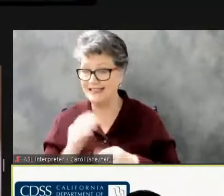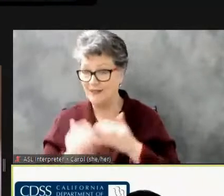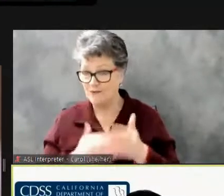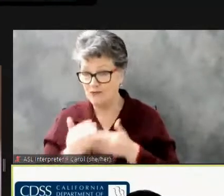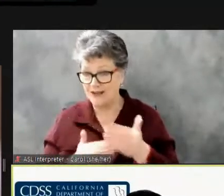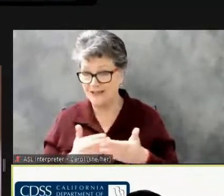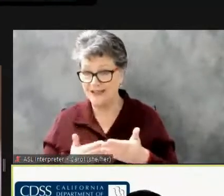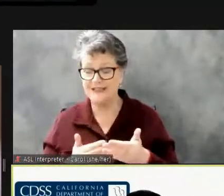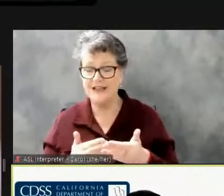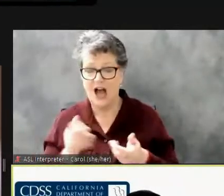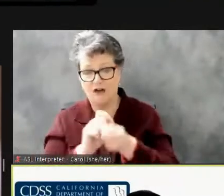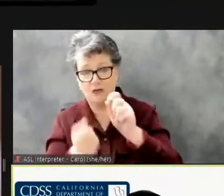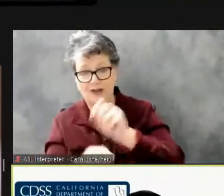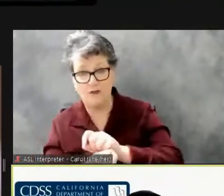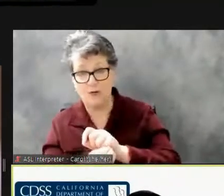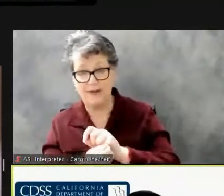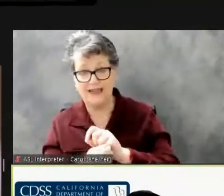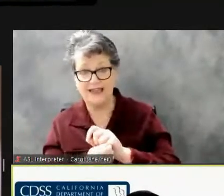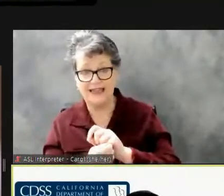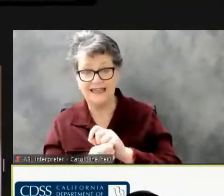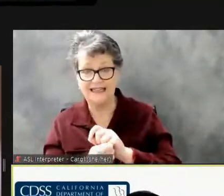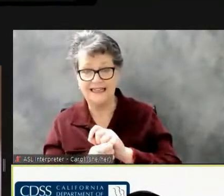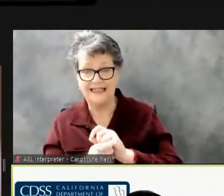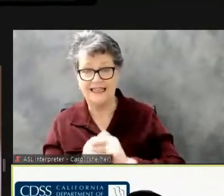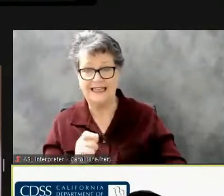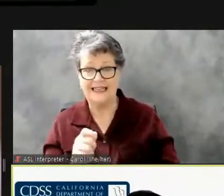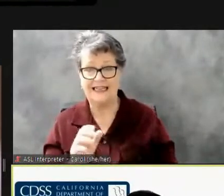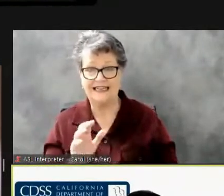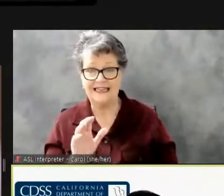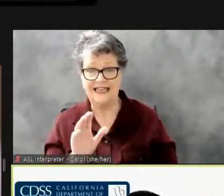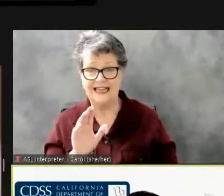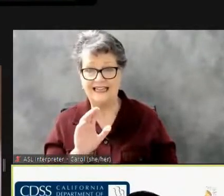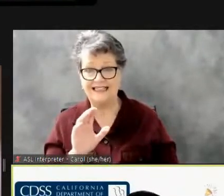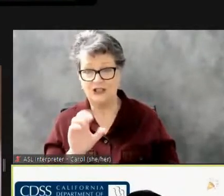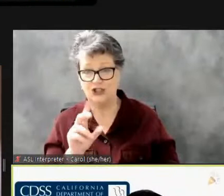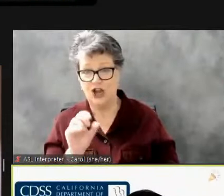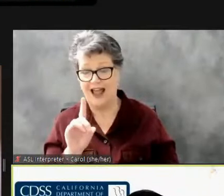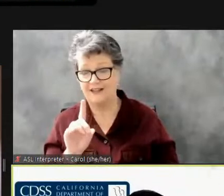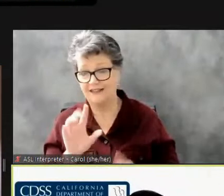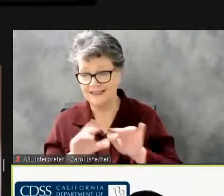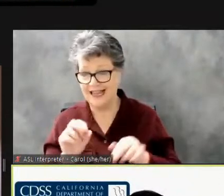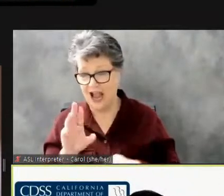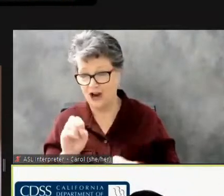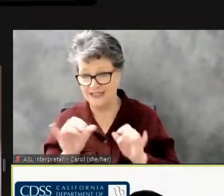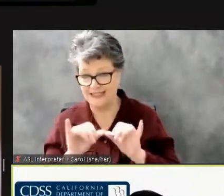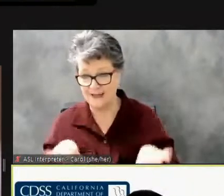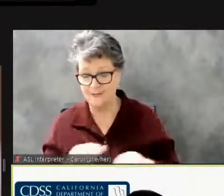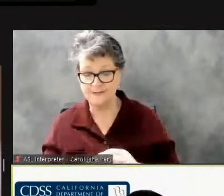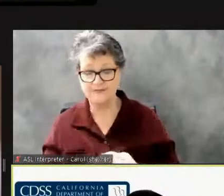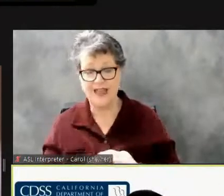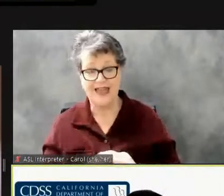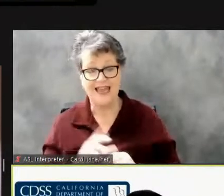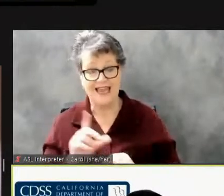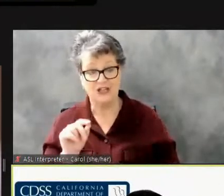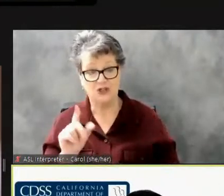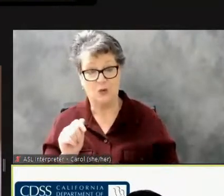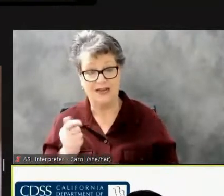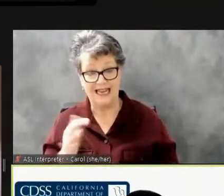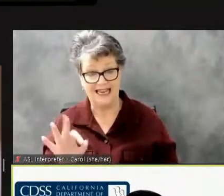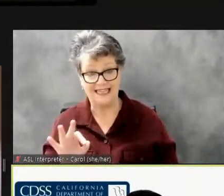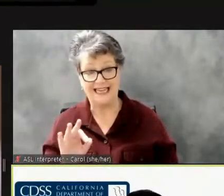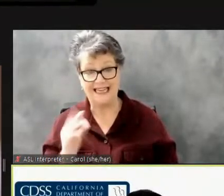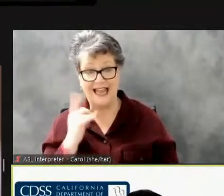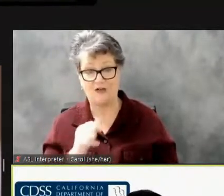of reforming its childcare system. In April of 2019, the California Assembly released